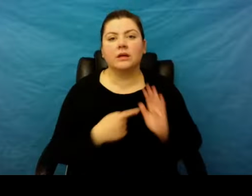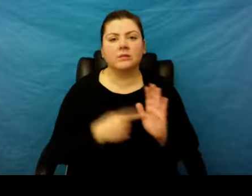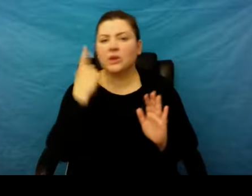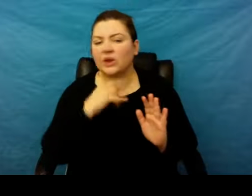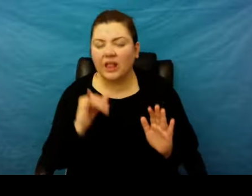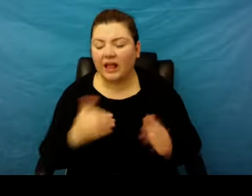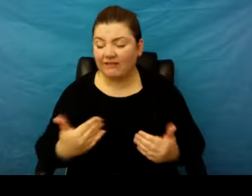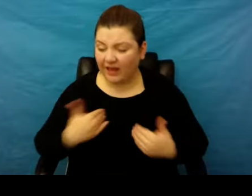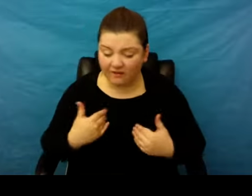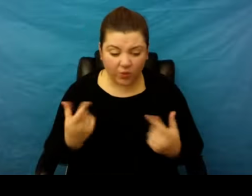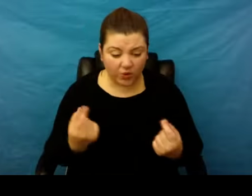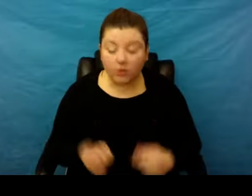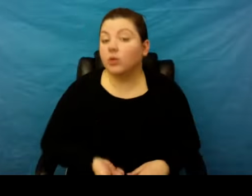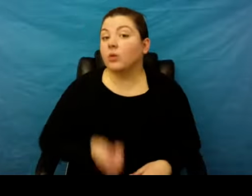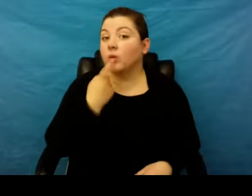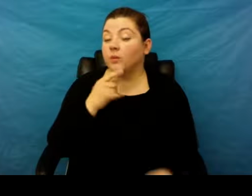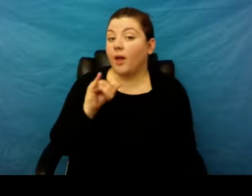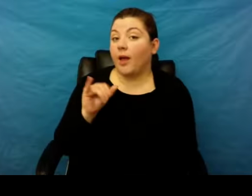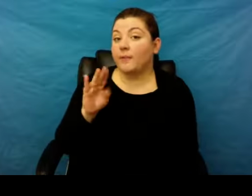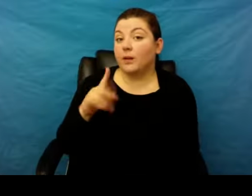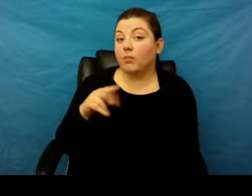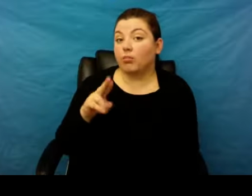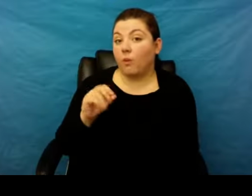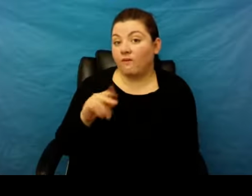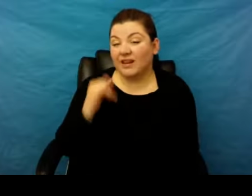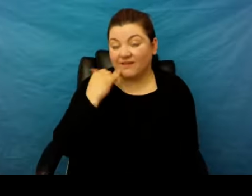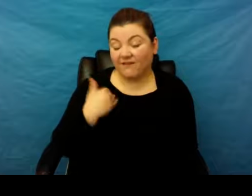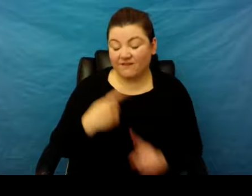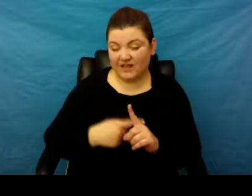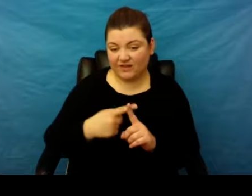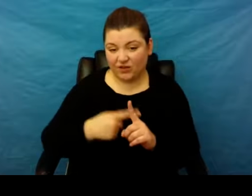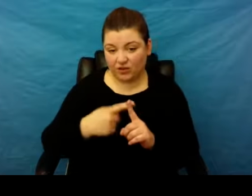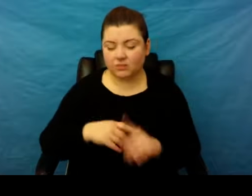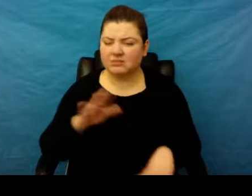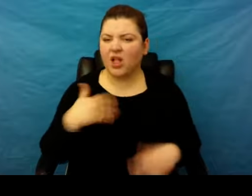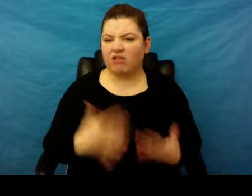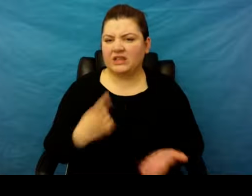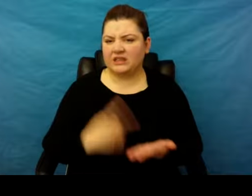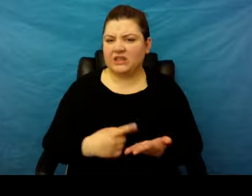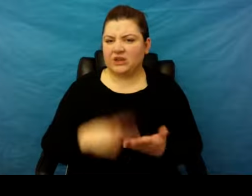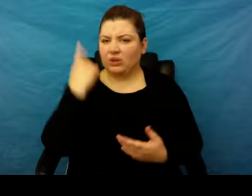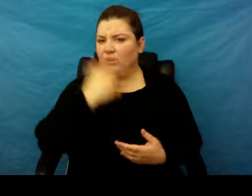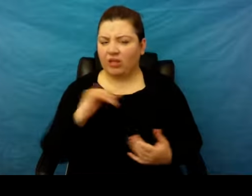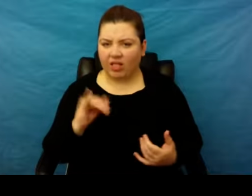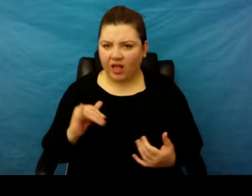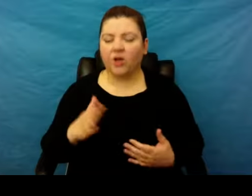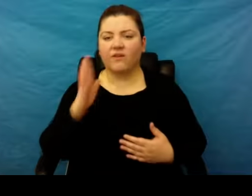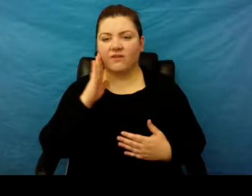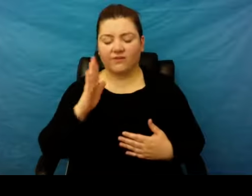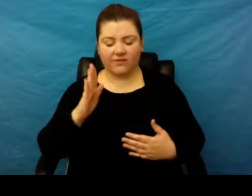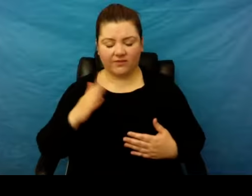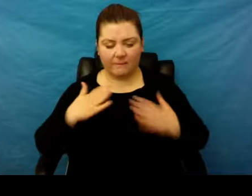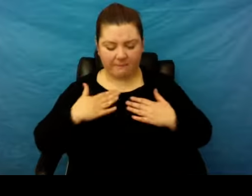them? Okay to use ibuprofen with fever. And so I think I touched on what the symptoms are. The vast majority of people are going to feel body